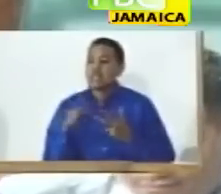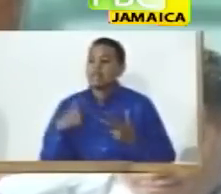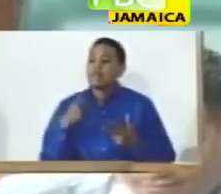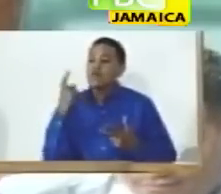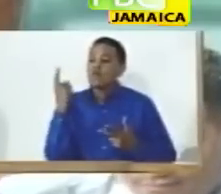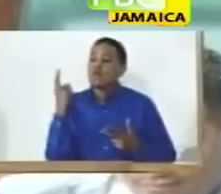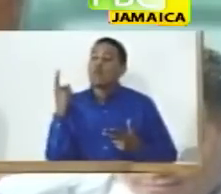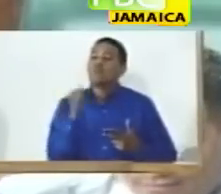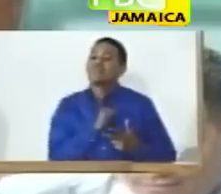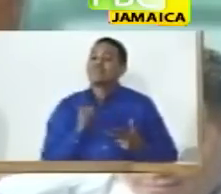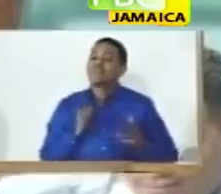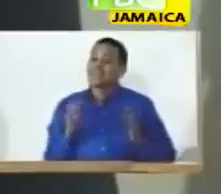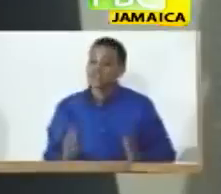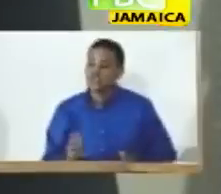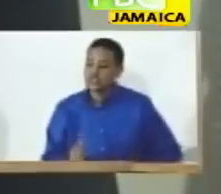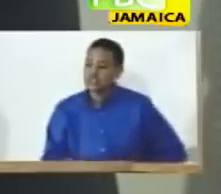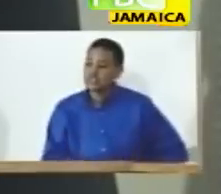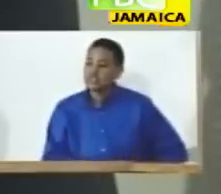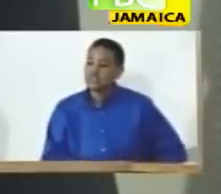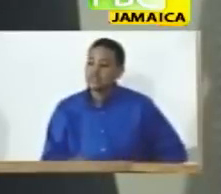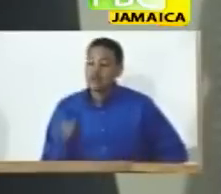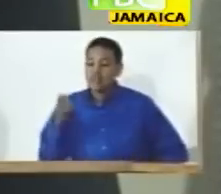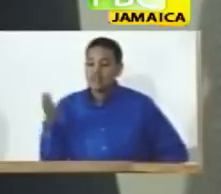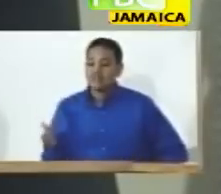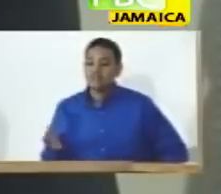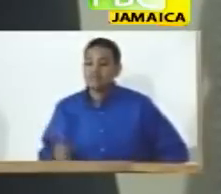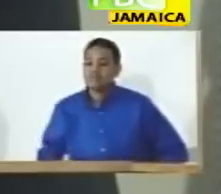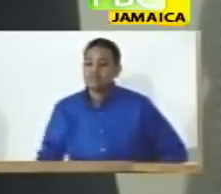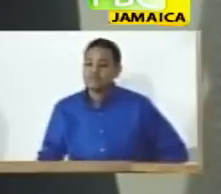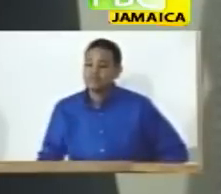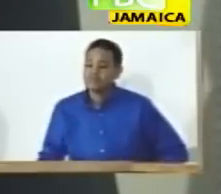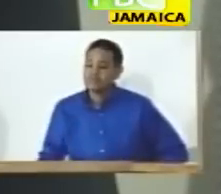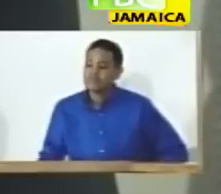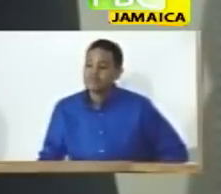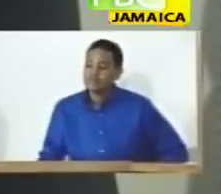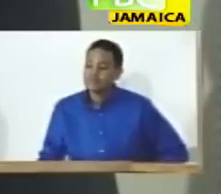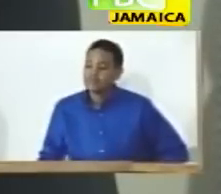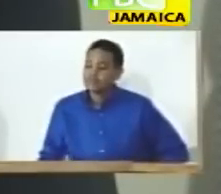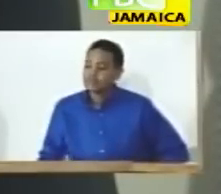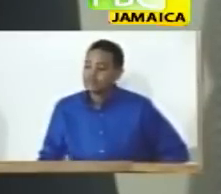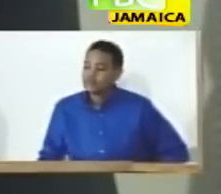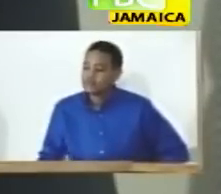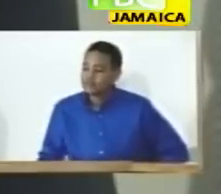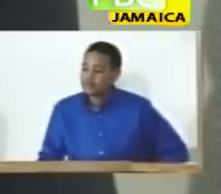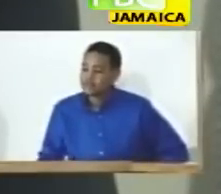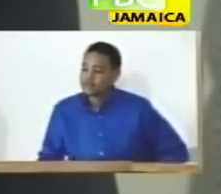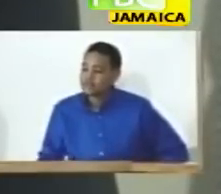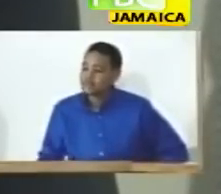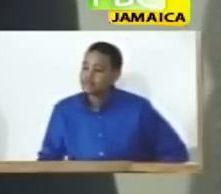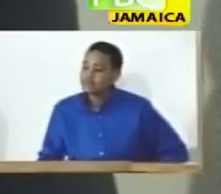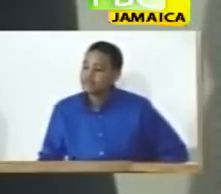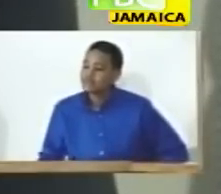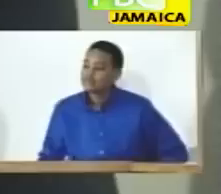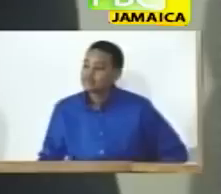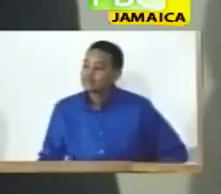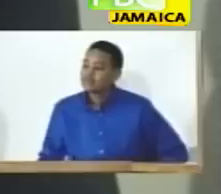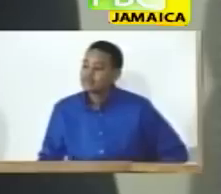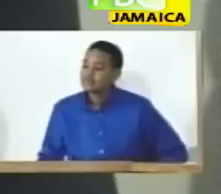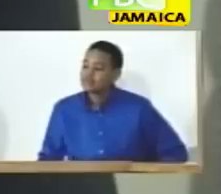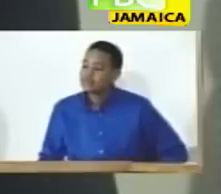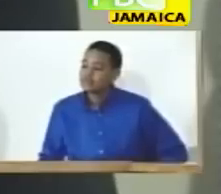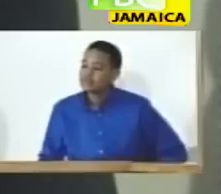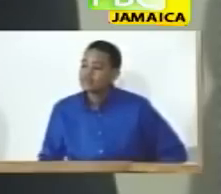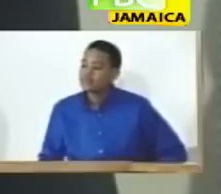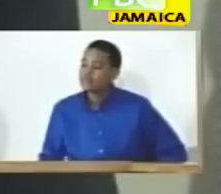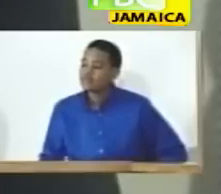of his senators on this side of the government, and to see that at